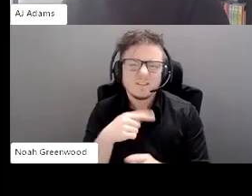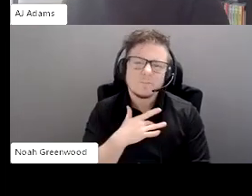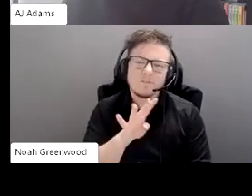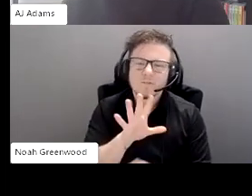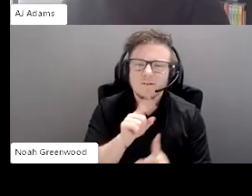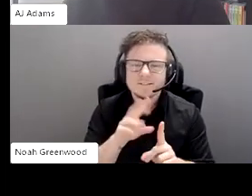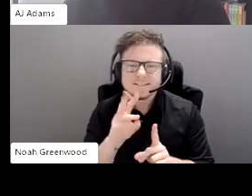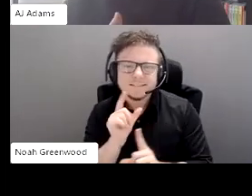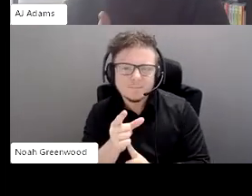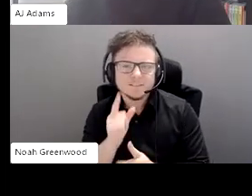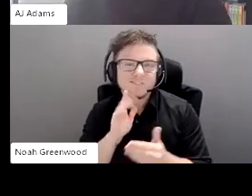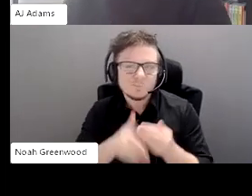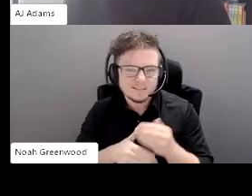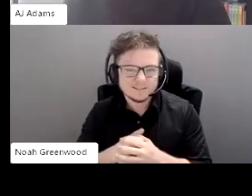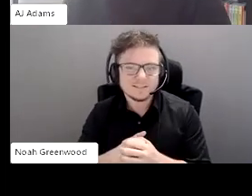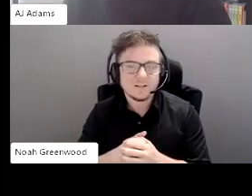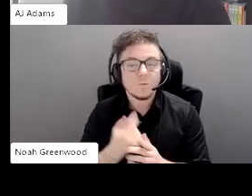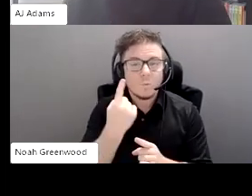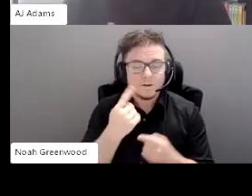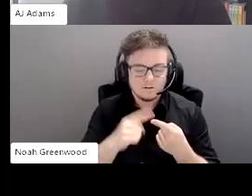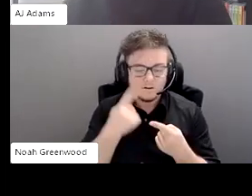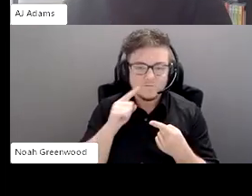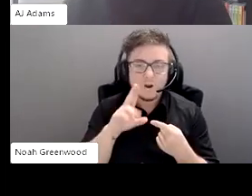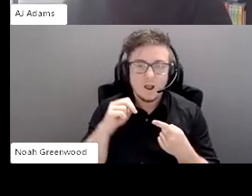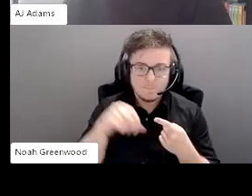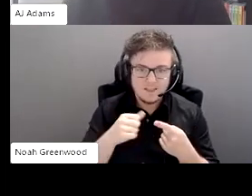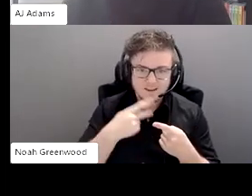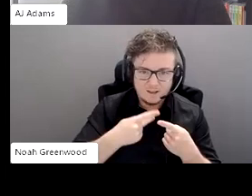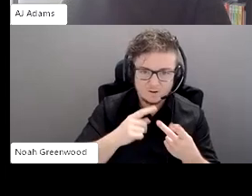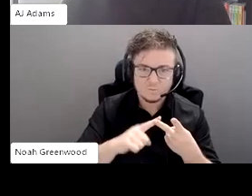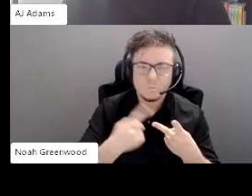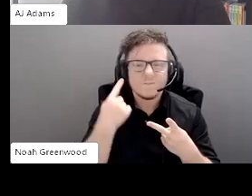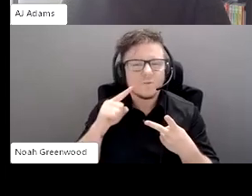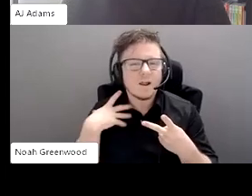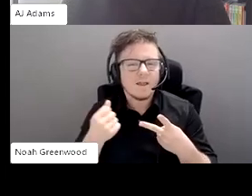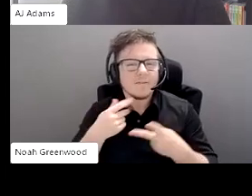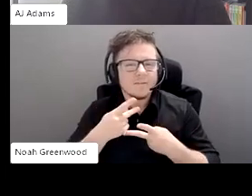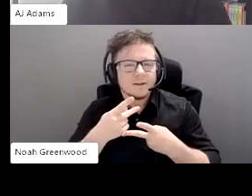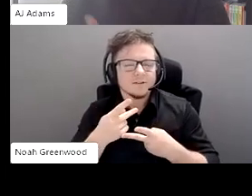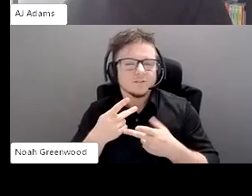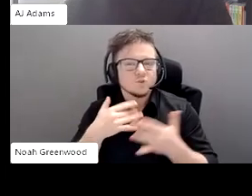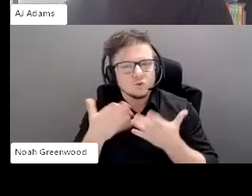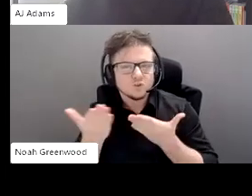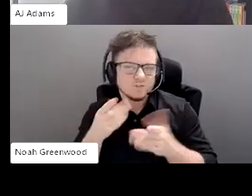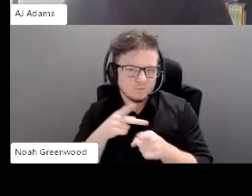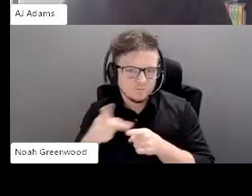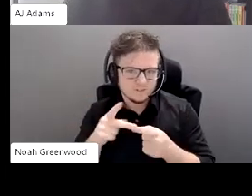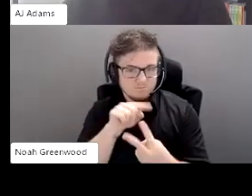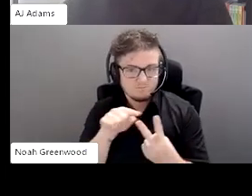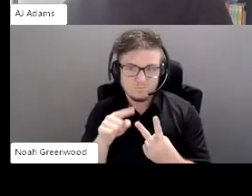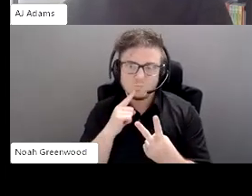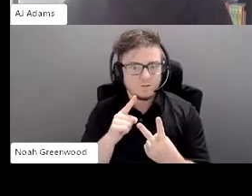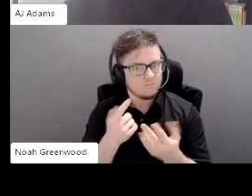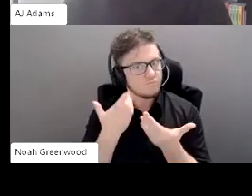each to complete, and we have one for unpaid carers and one for healthcare and social service professionals. So highly recommend taking those.